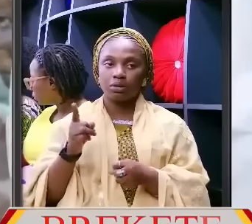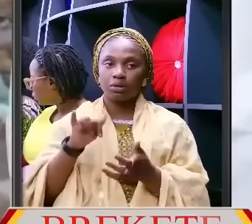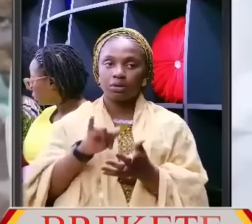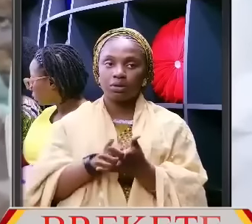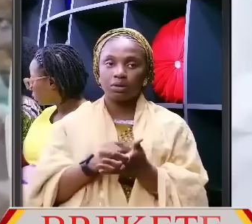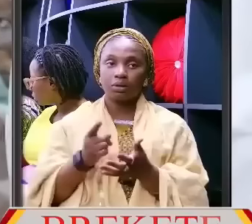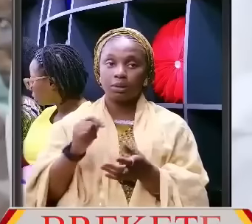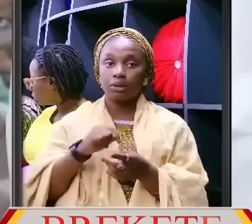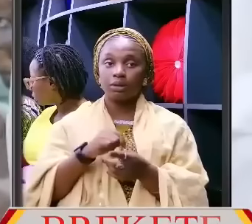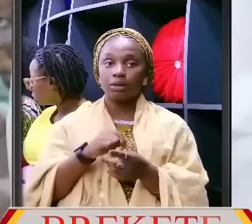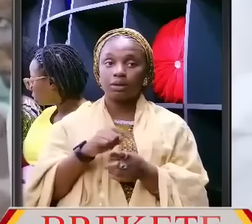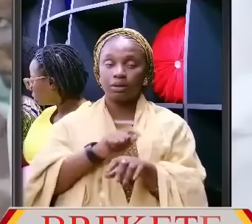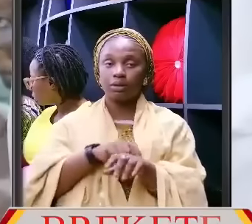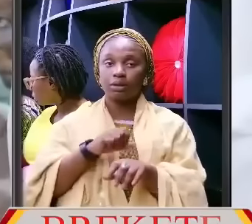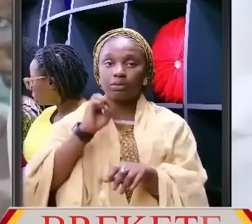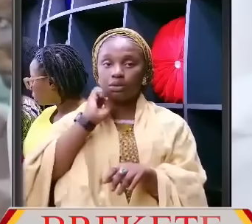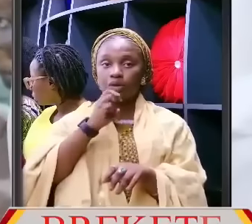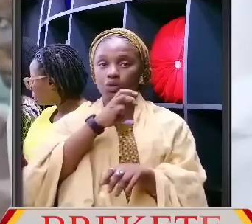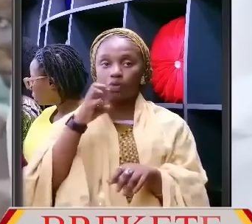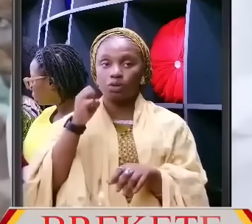He was in the airport in Lagos.